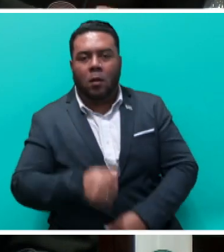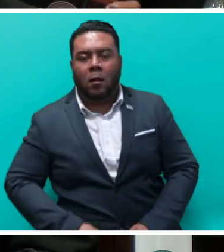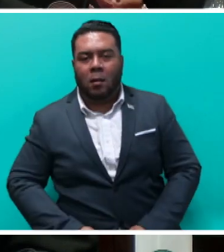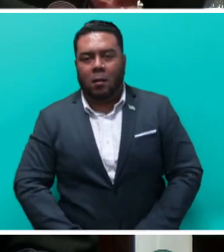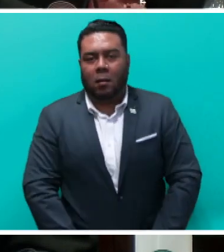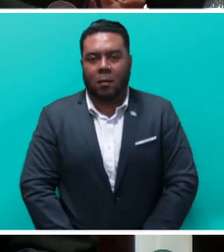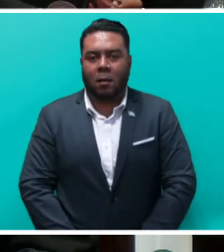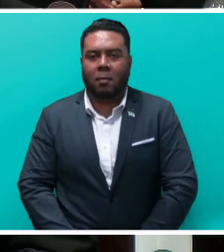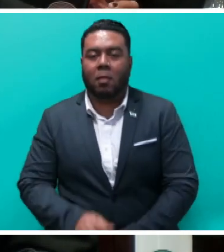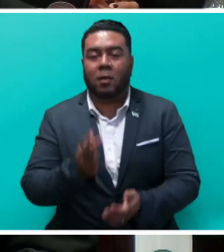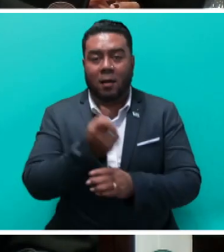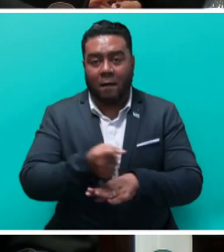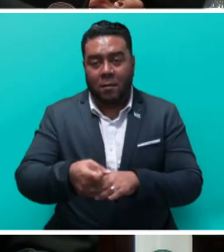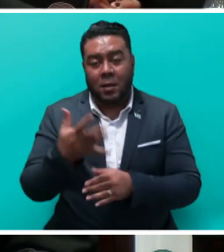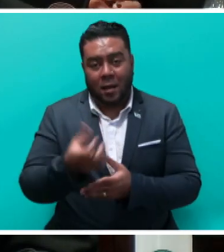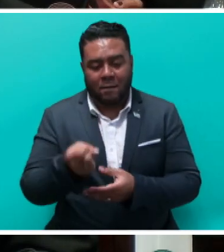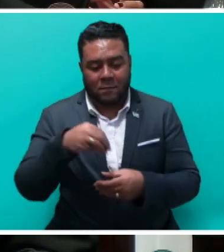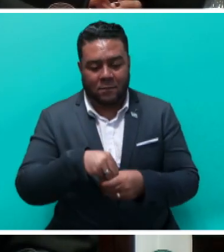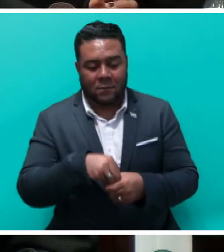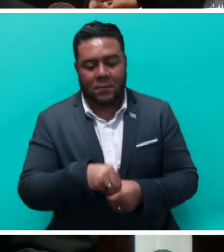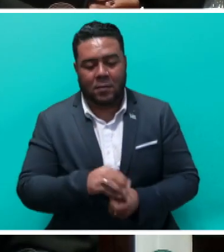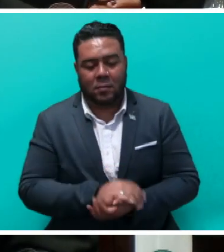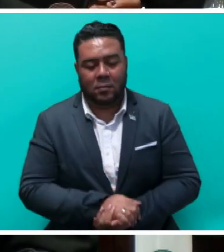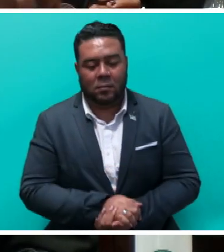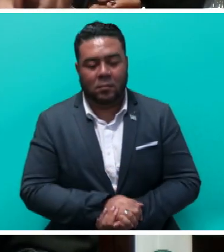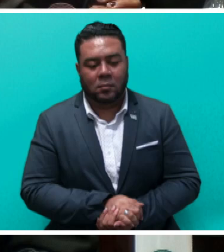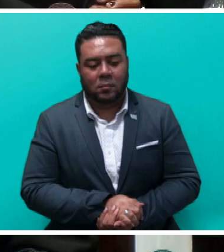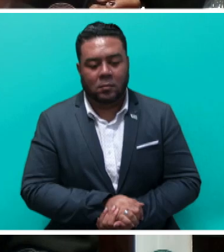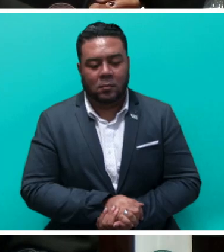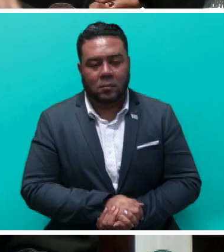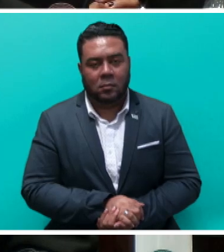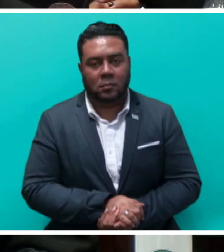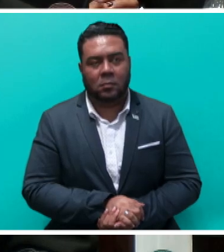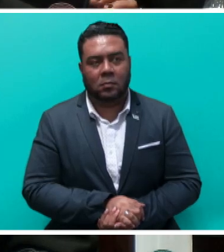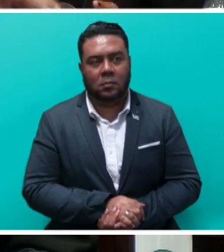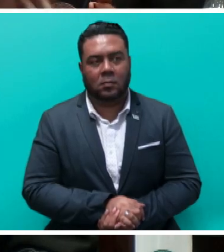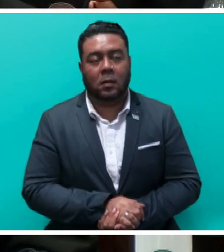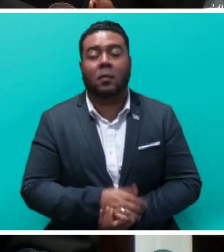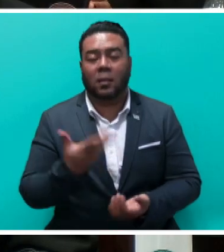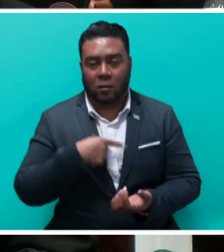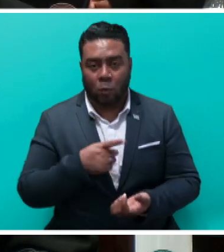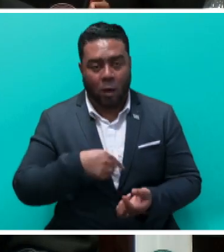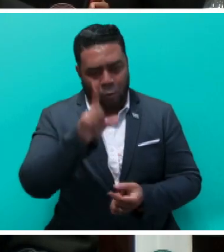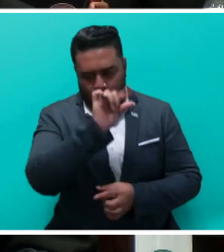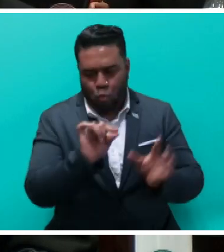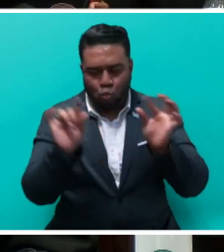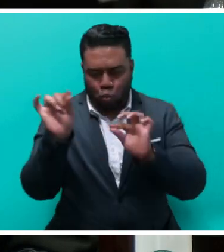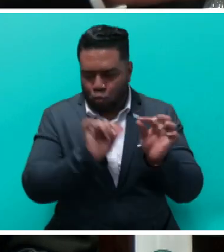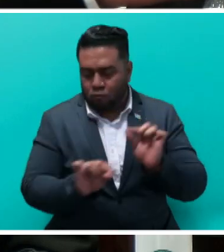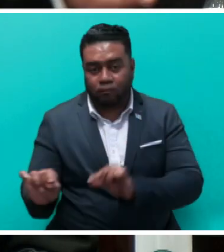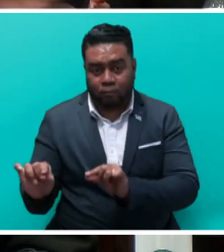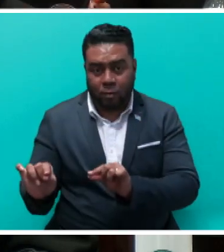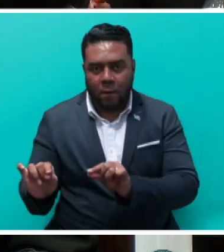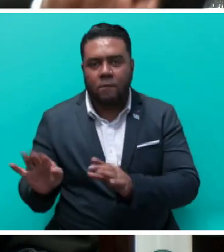is why those provisions are there in the Financial Management Act. That is why there is redeployment. That is why there is virement.